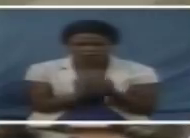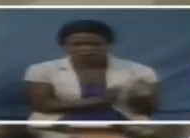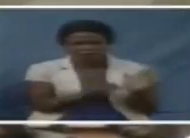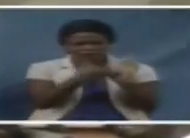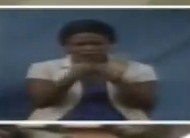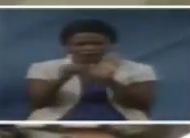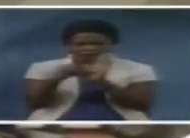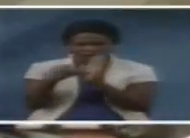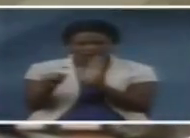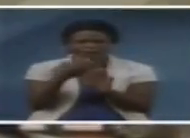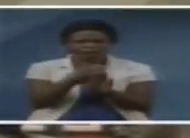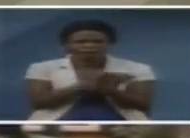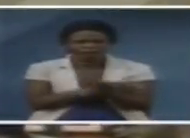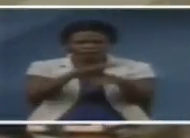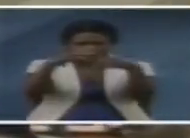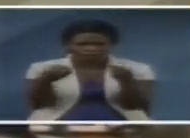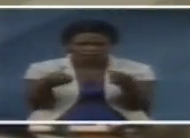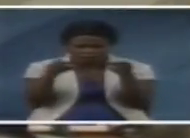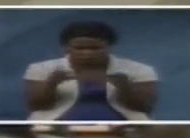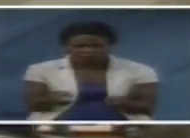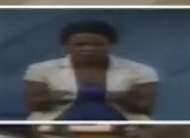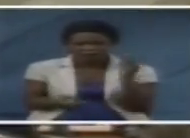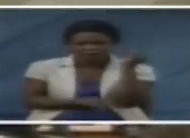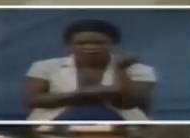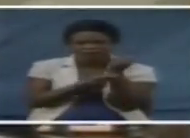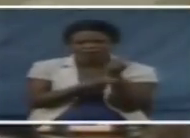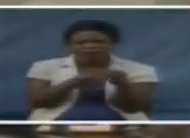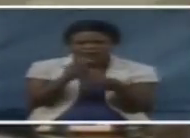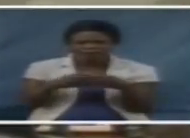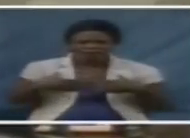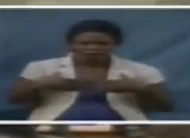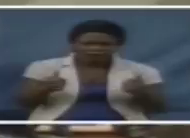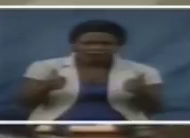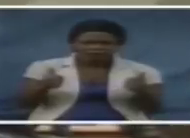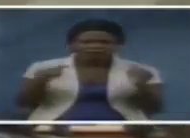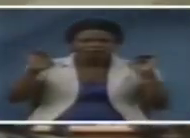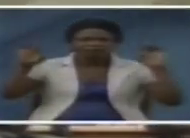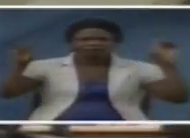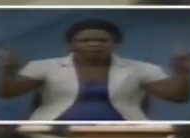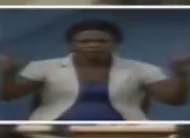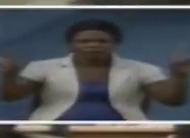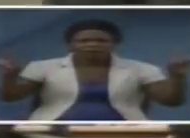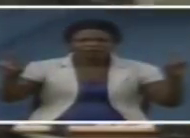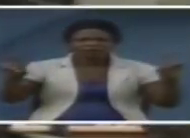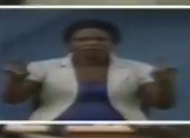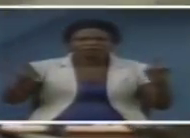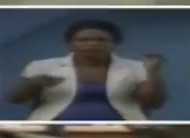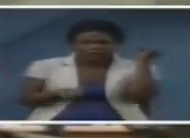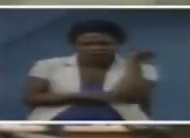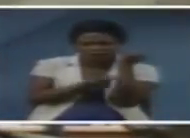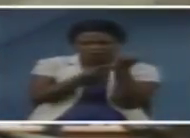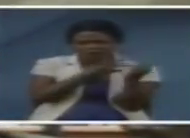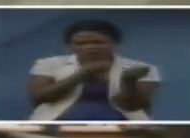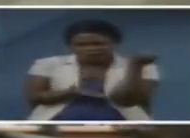National Development Plan identifies the 3 components of human development, namely health,